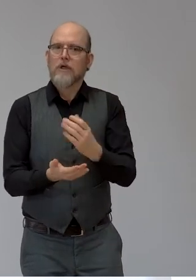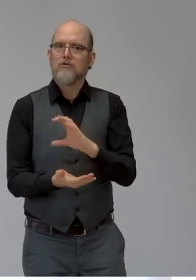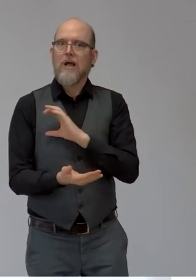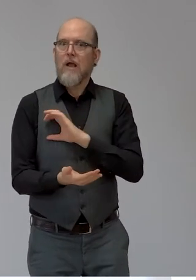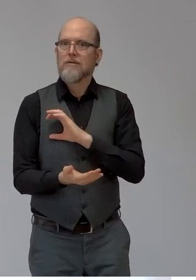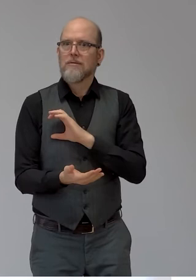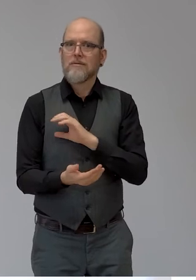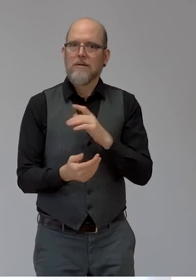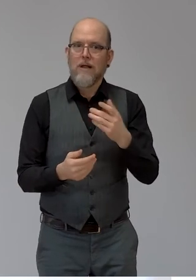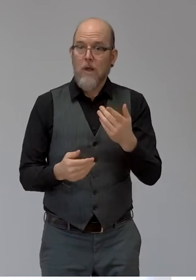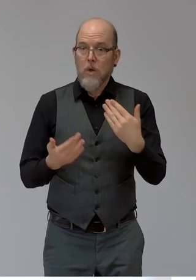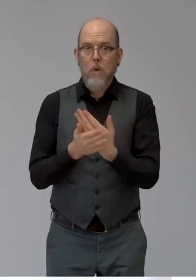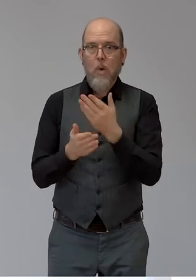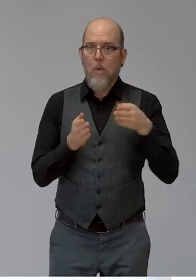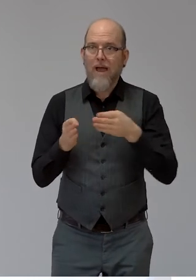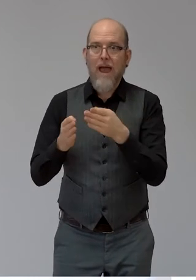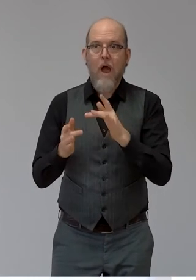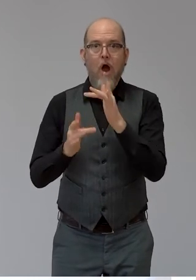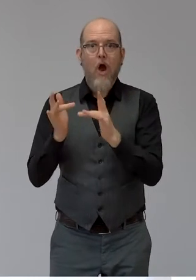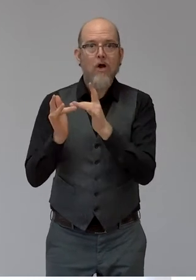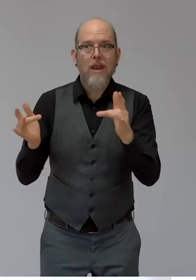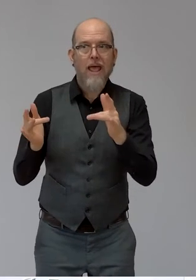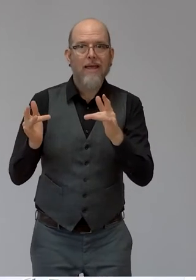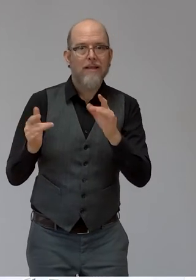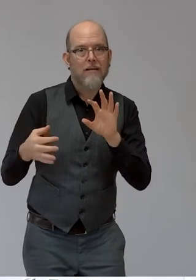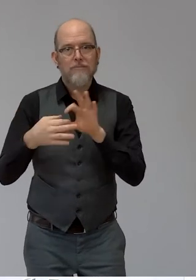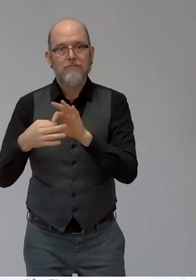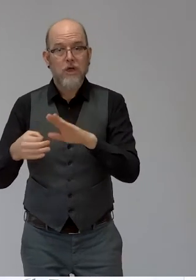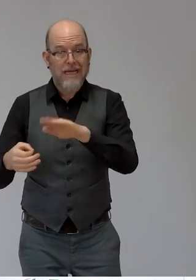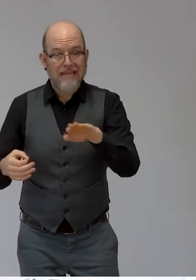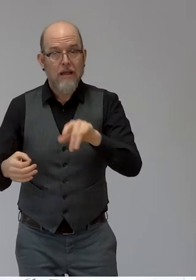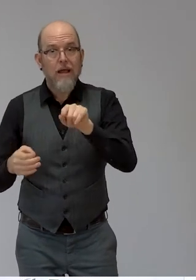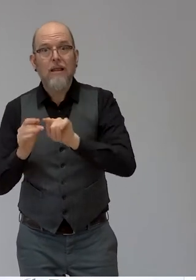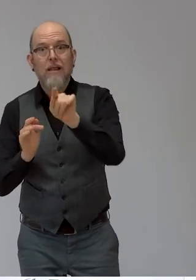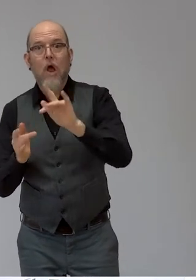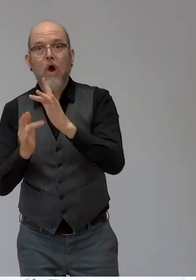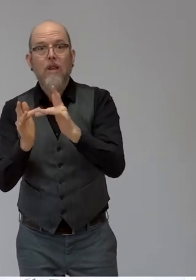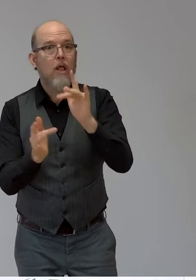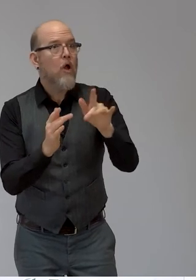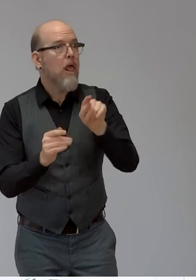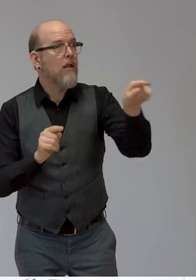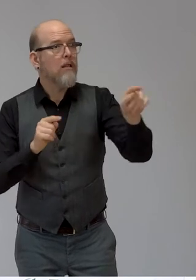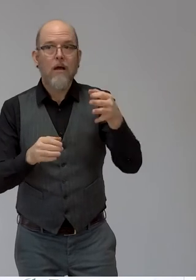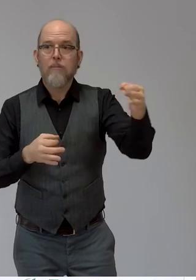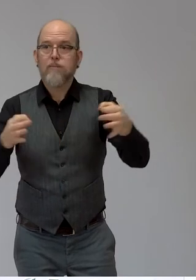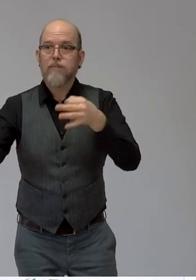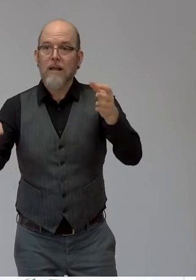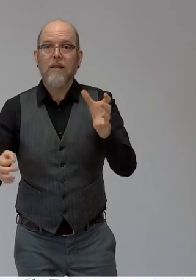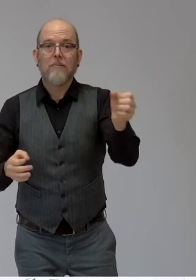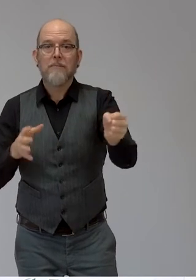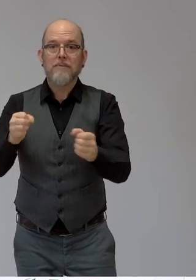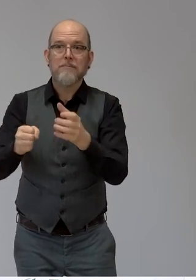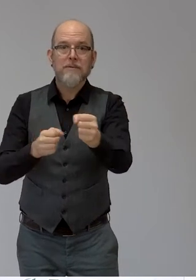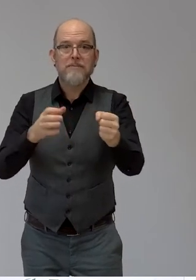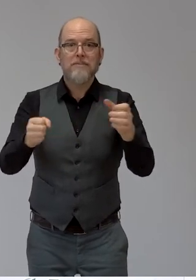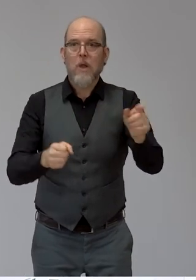reach out also to those children that are not maybe based in Tirana, but in other cities. This was seen as an opportunity. And on